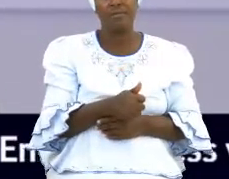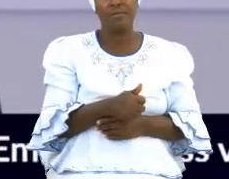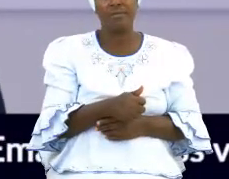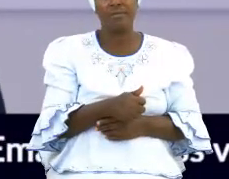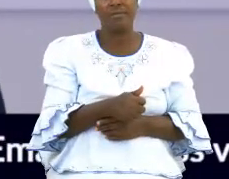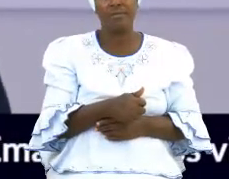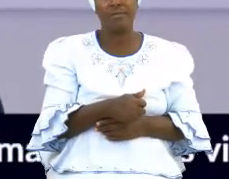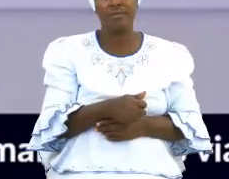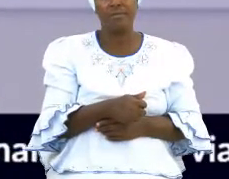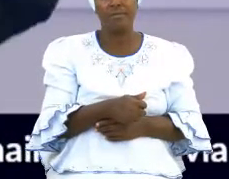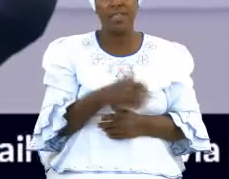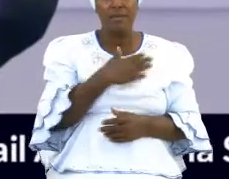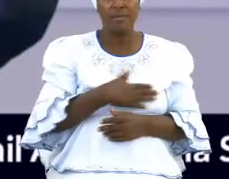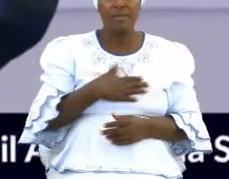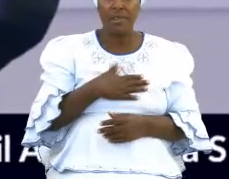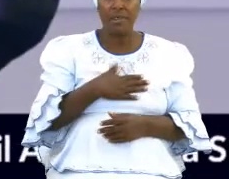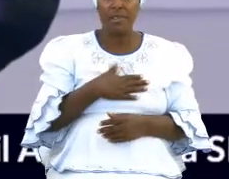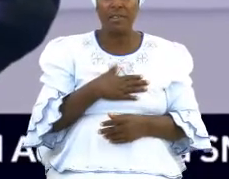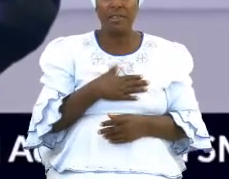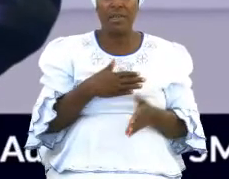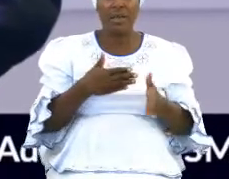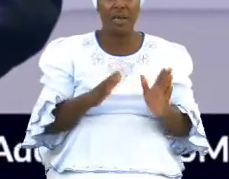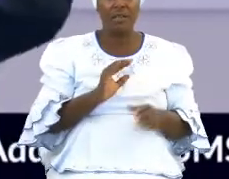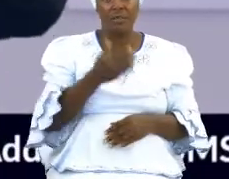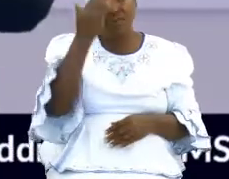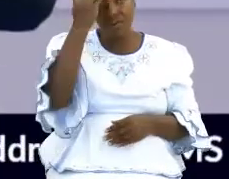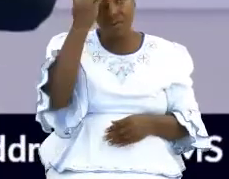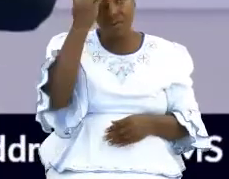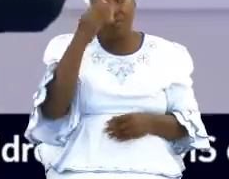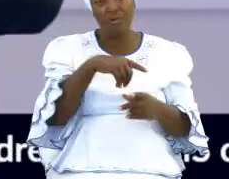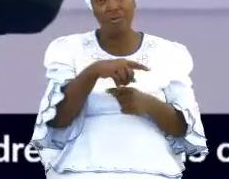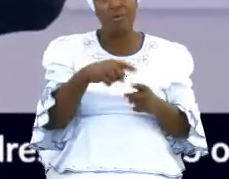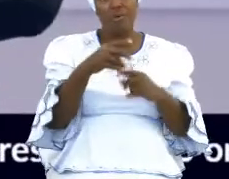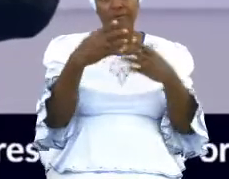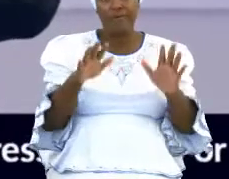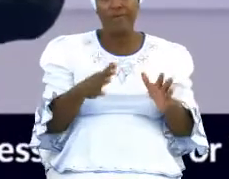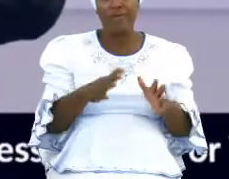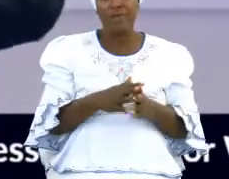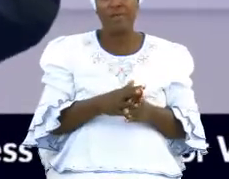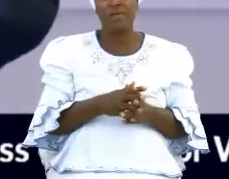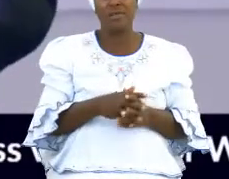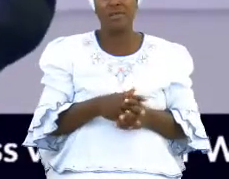Supervisors, please, once you are finished, signify so that I can see you.